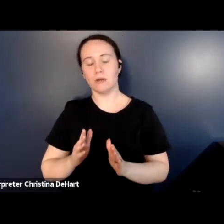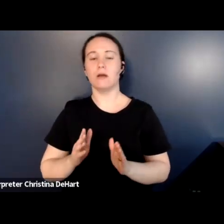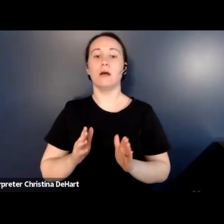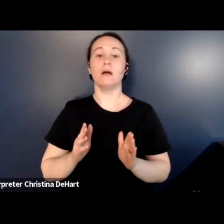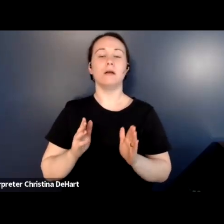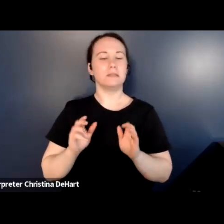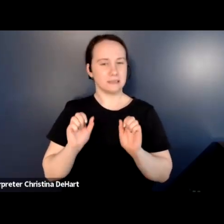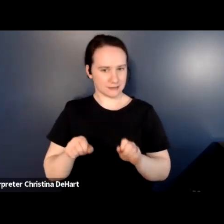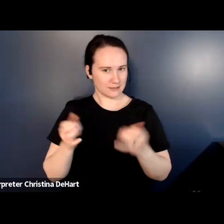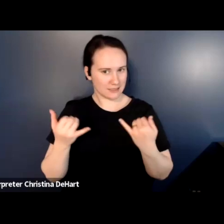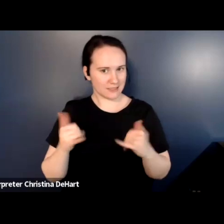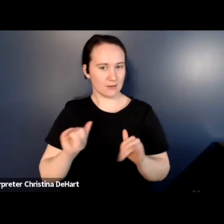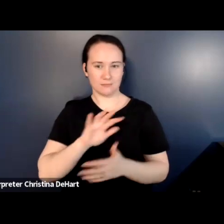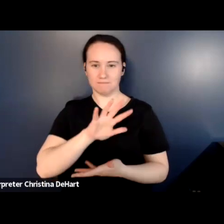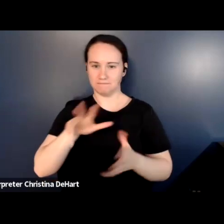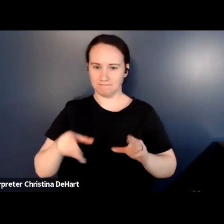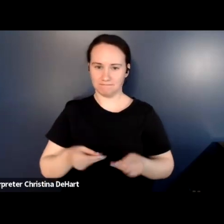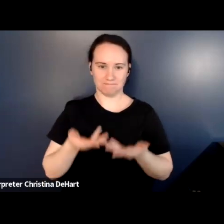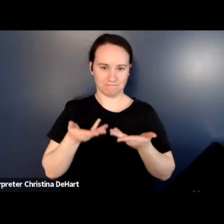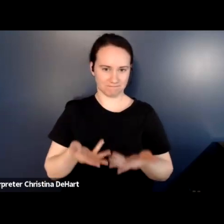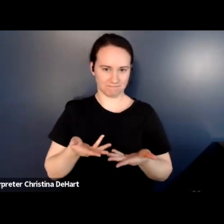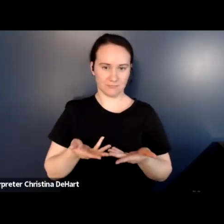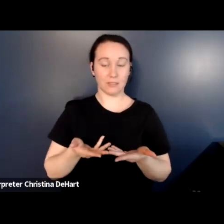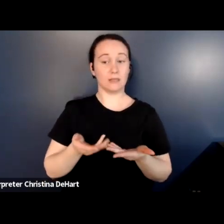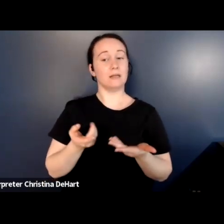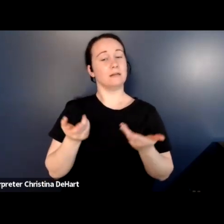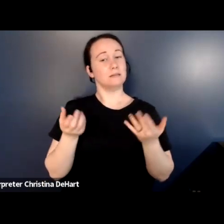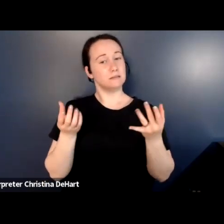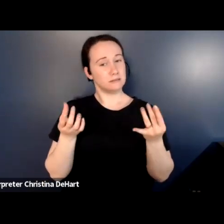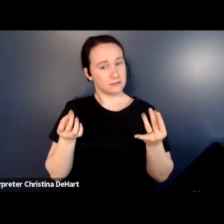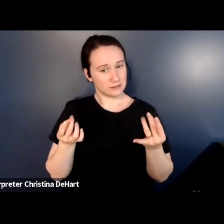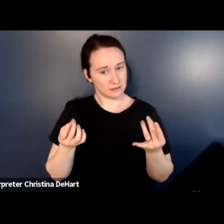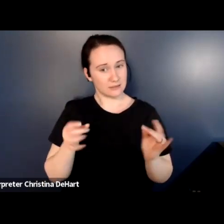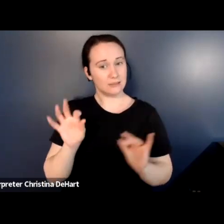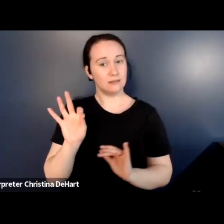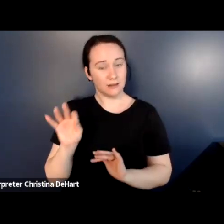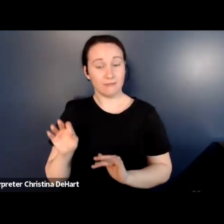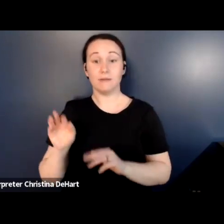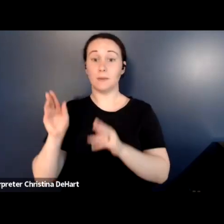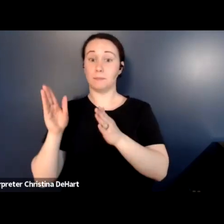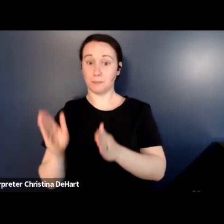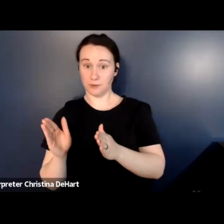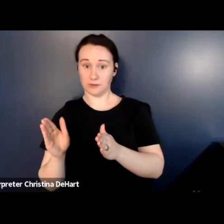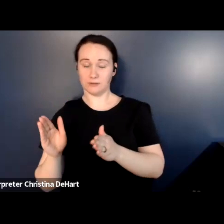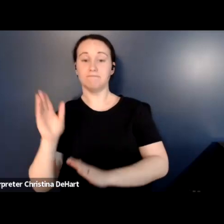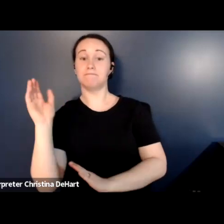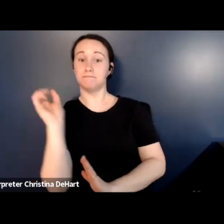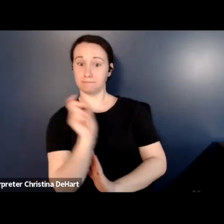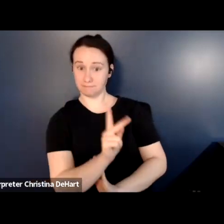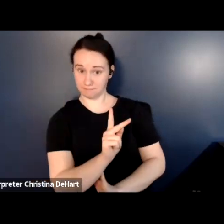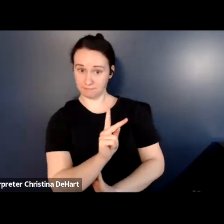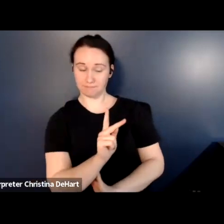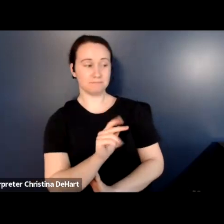able to see that. Okay, where it gets a little tricky is if that individual comes back and then goes to, say,